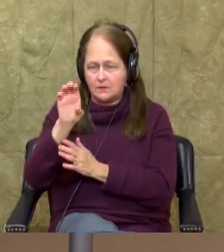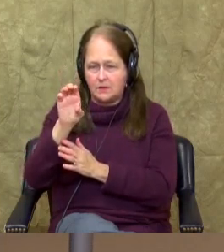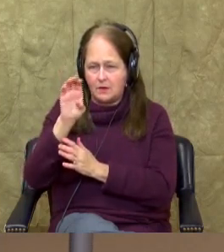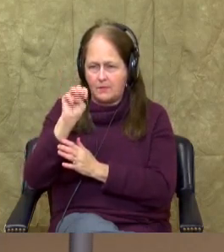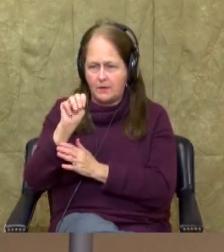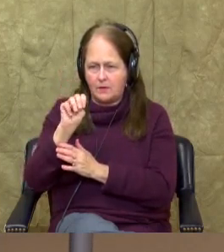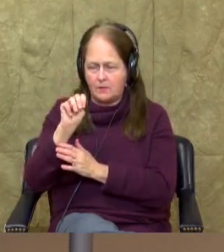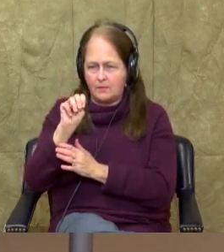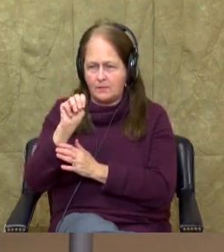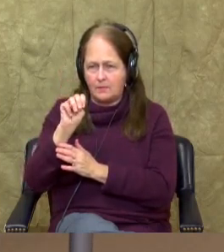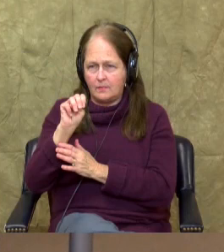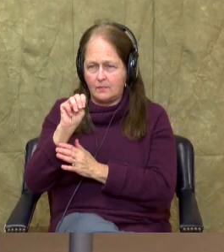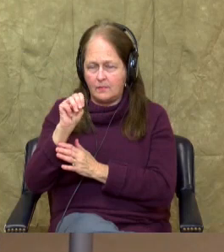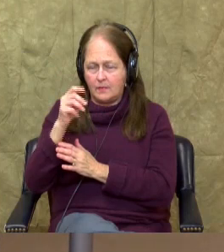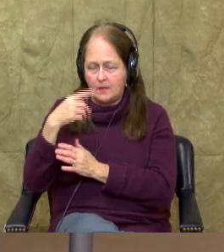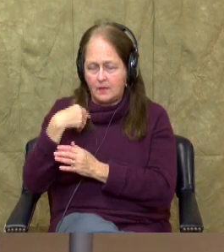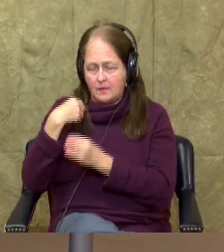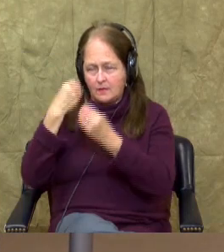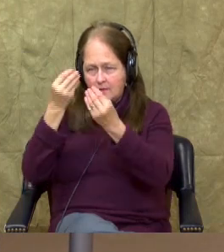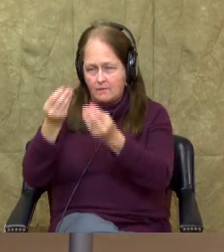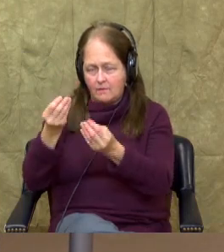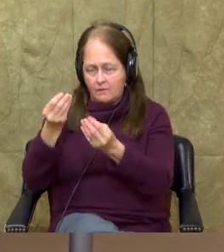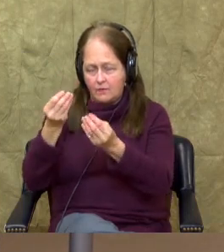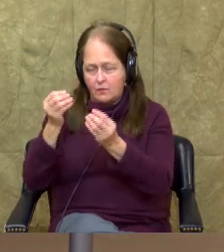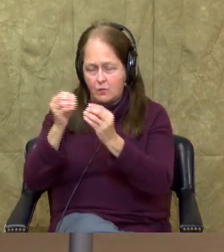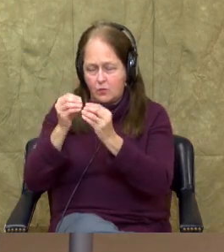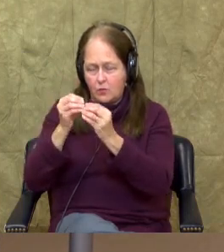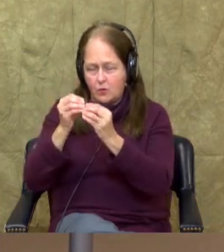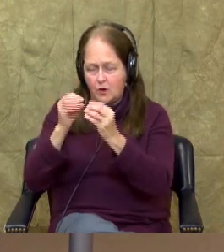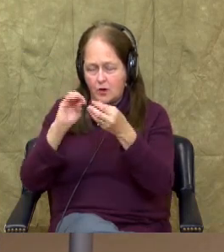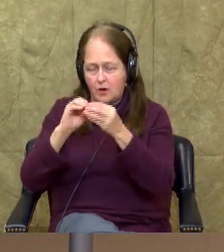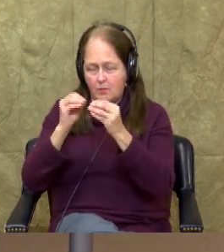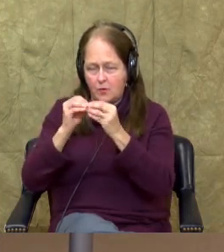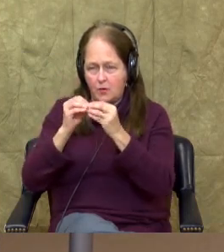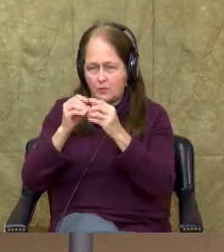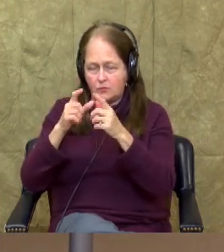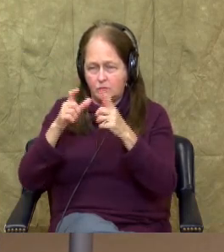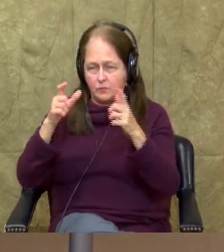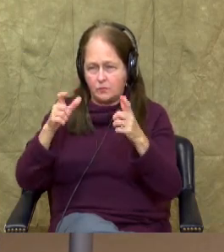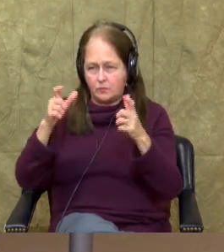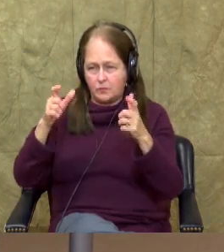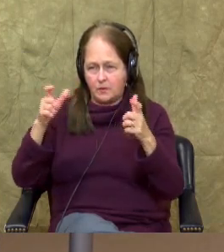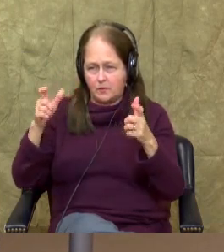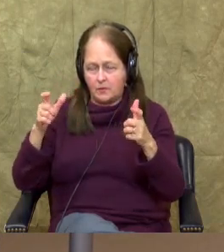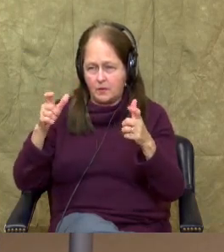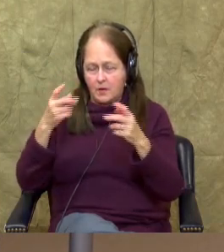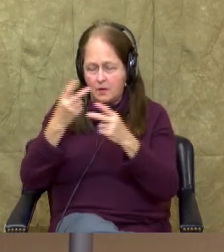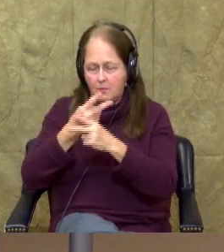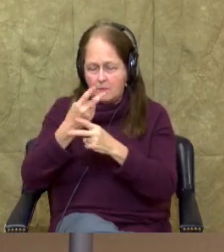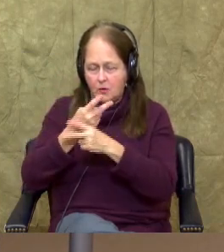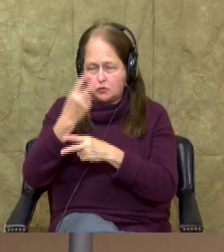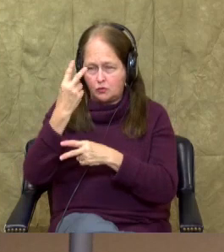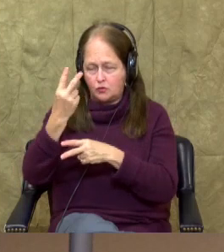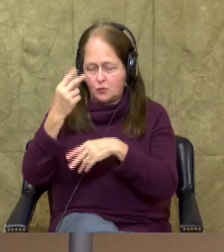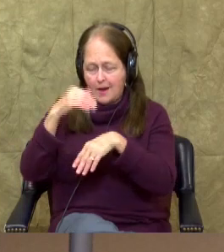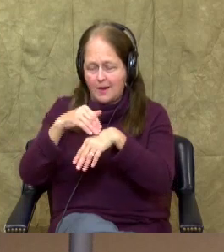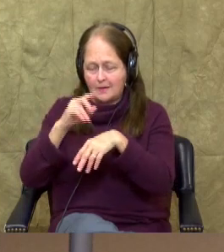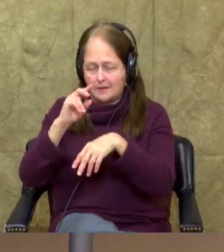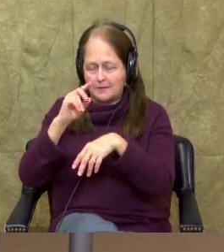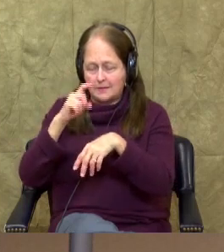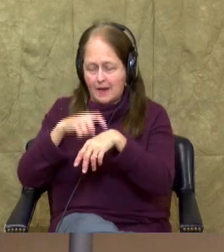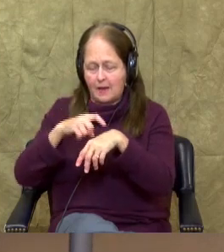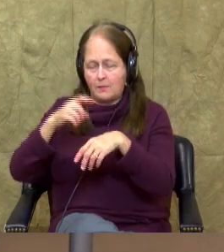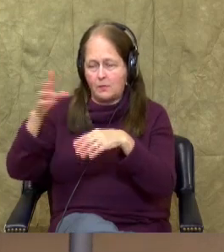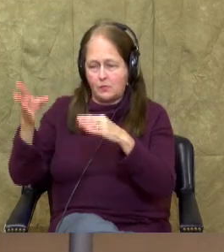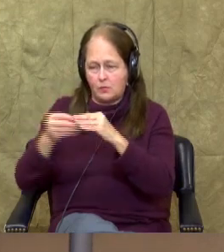centimeters. I would suggest, as the numbers get larger, that you do 2 at a time. You multiply 2 at a time and then bring the third one